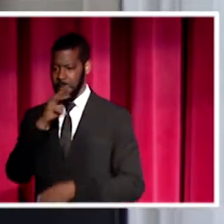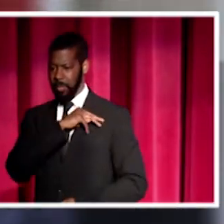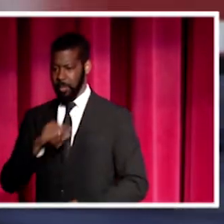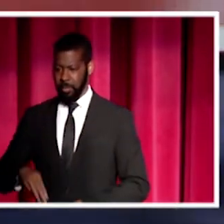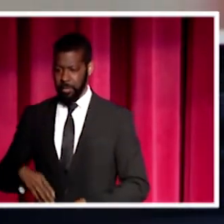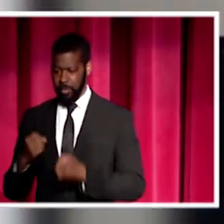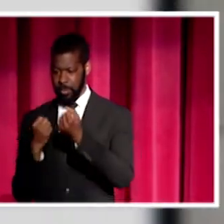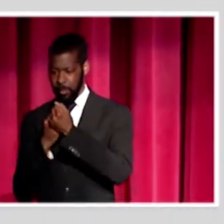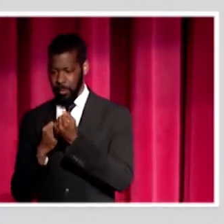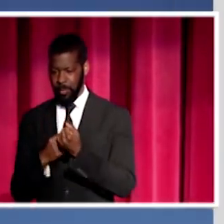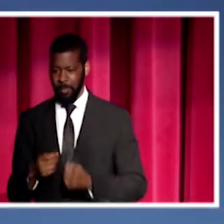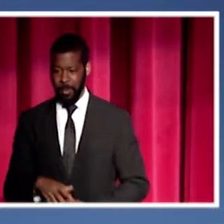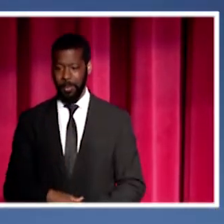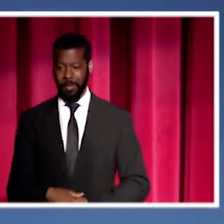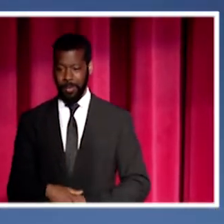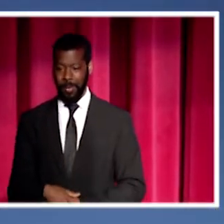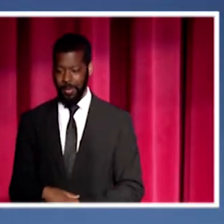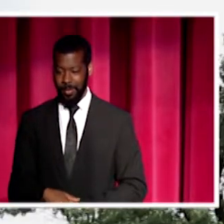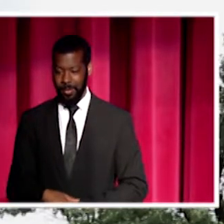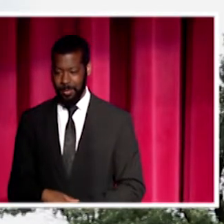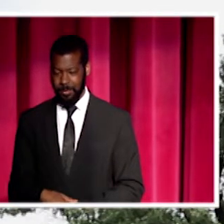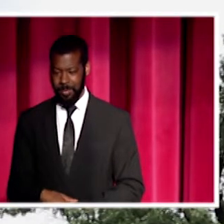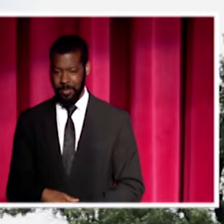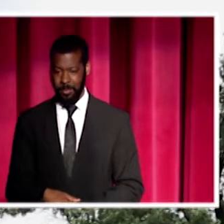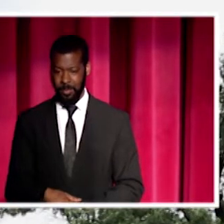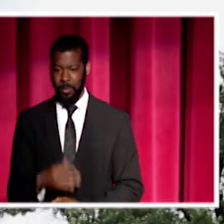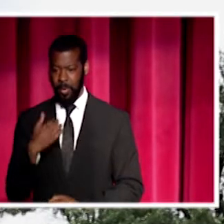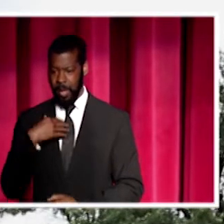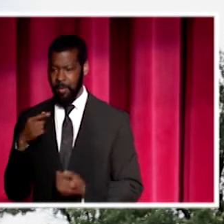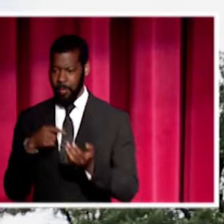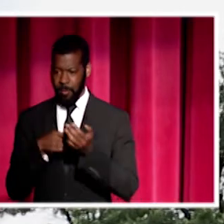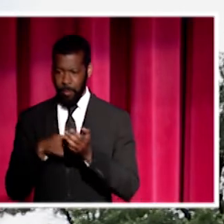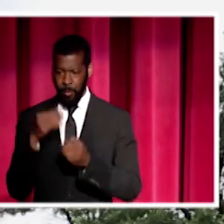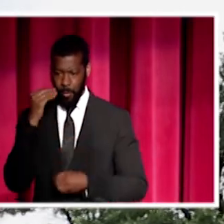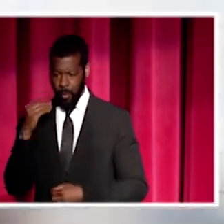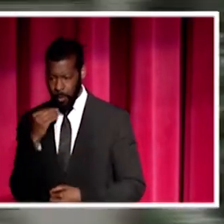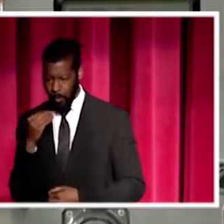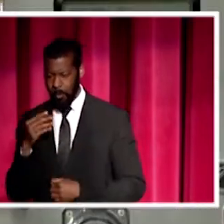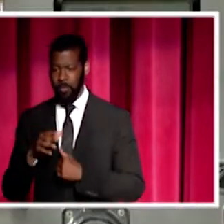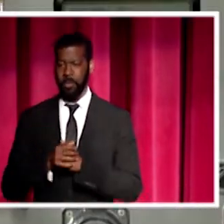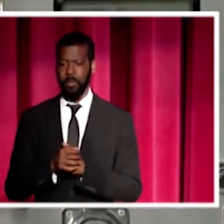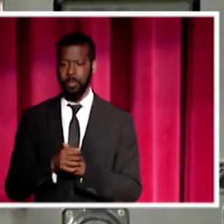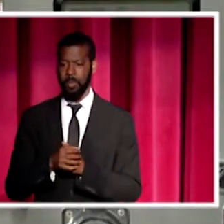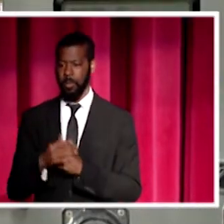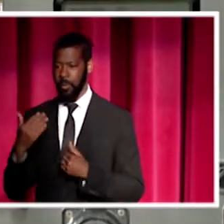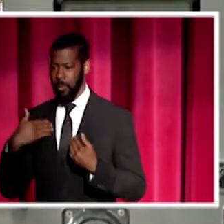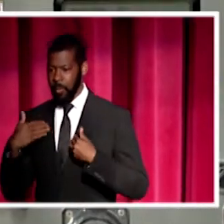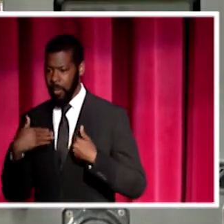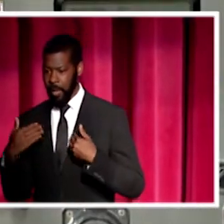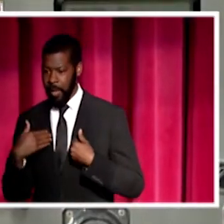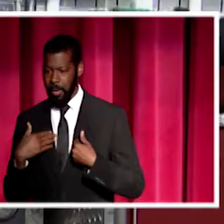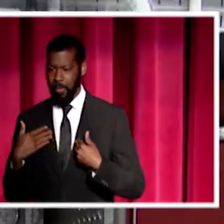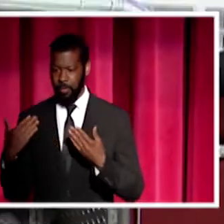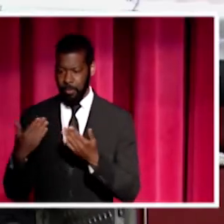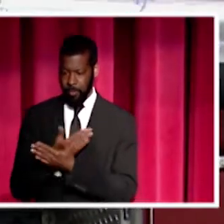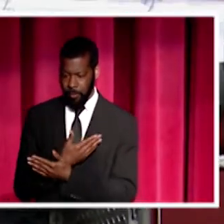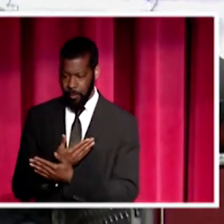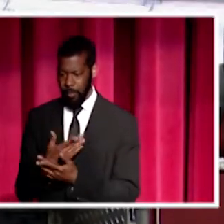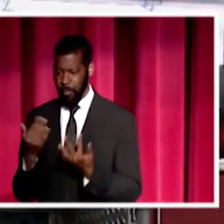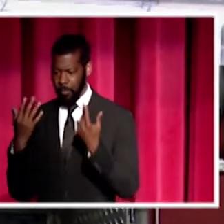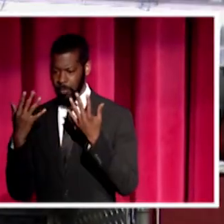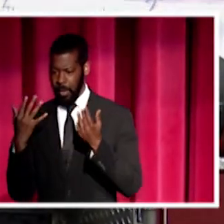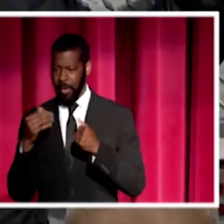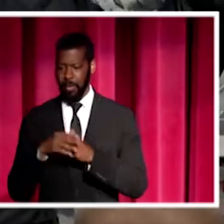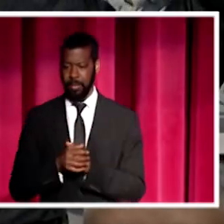program. You've got an affordable housing component. You've got a new fire station, which we're standing